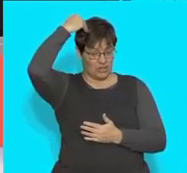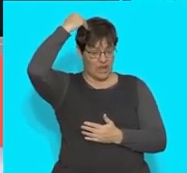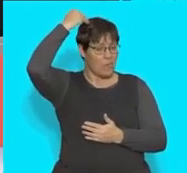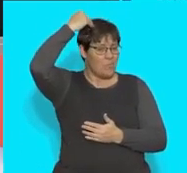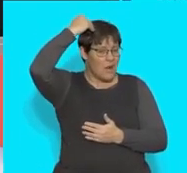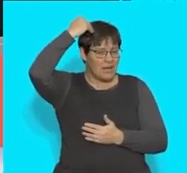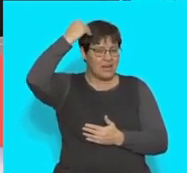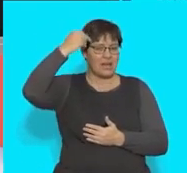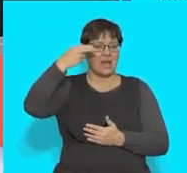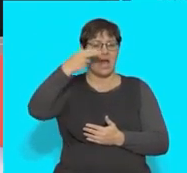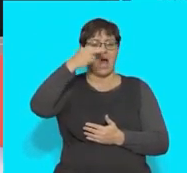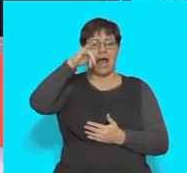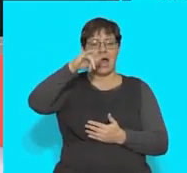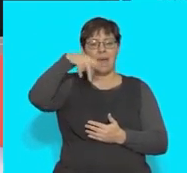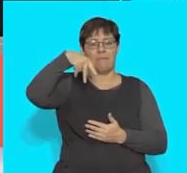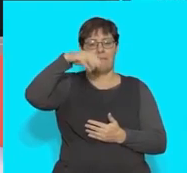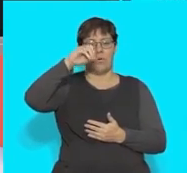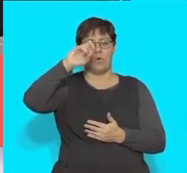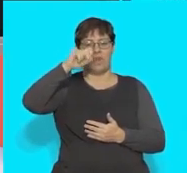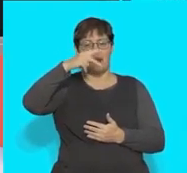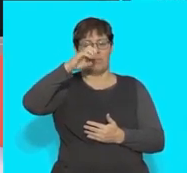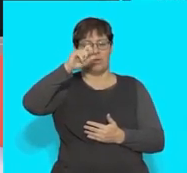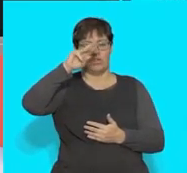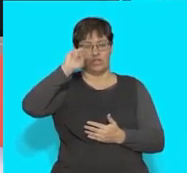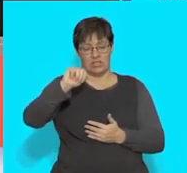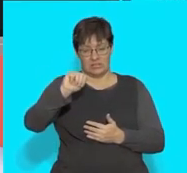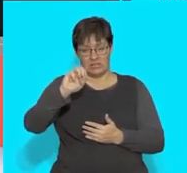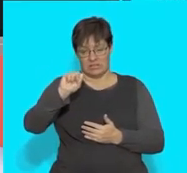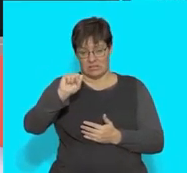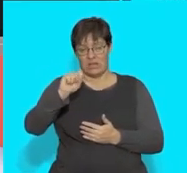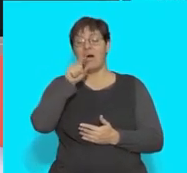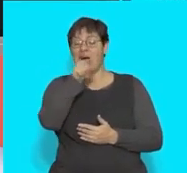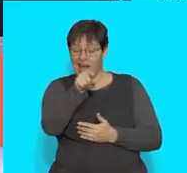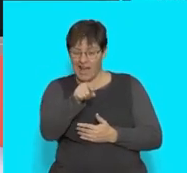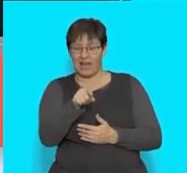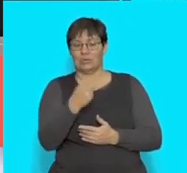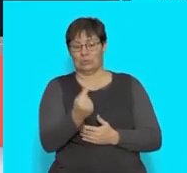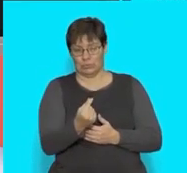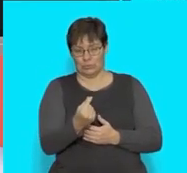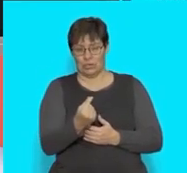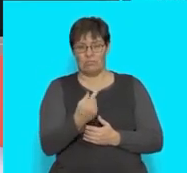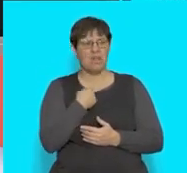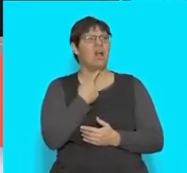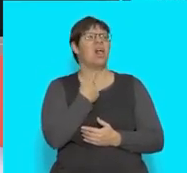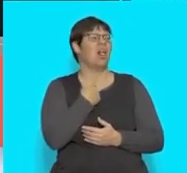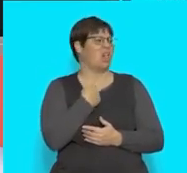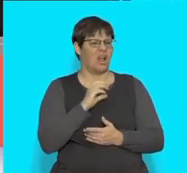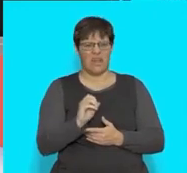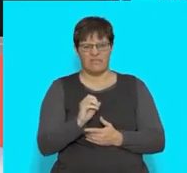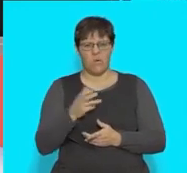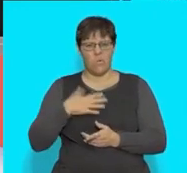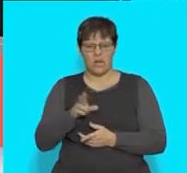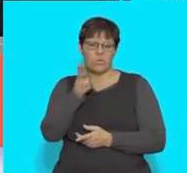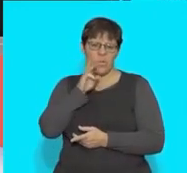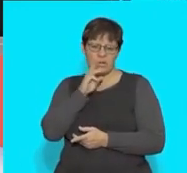part of our brain called our hypothalamus that together, all right, brought about us feeling thirsty,